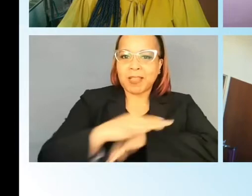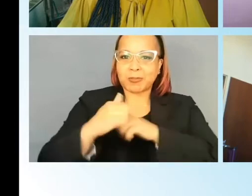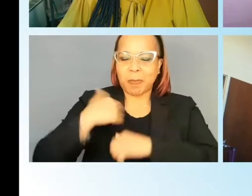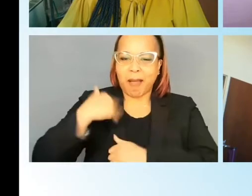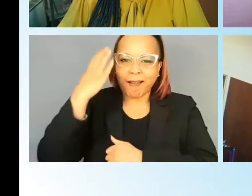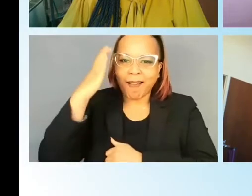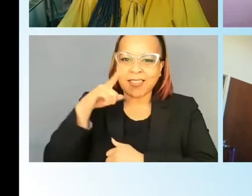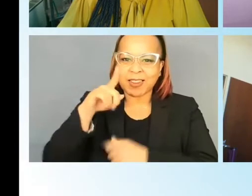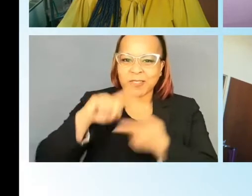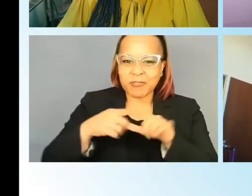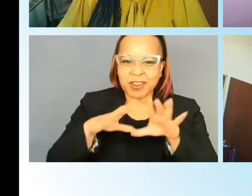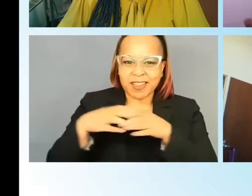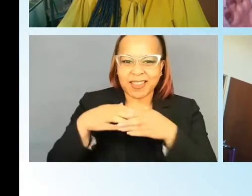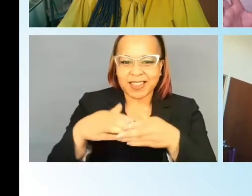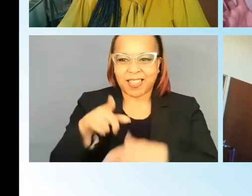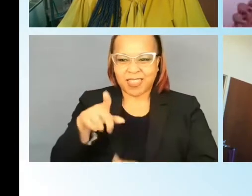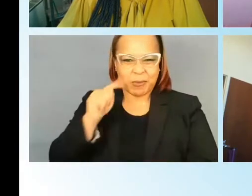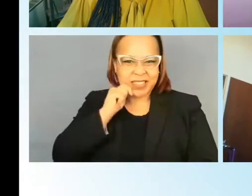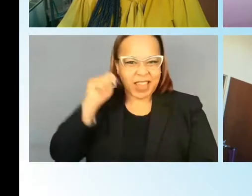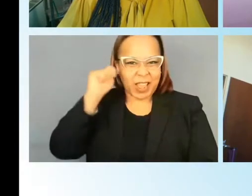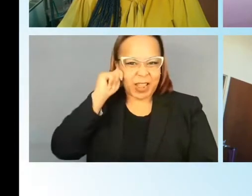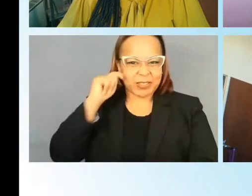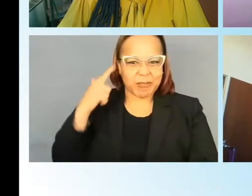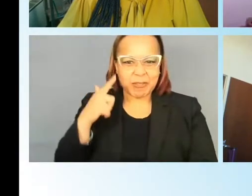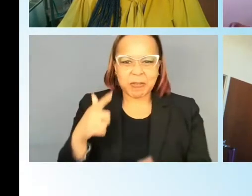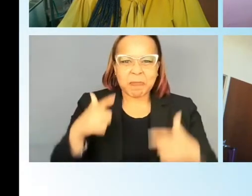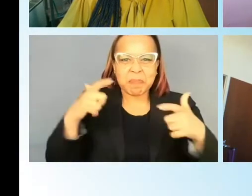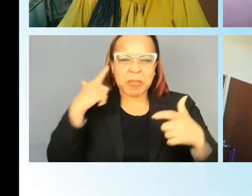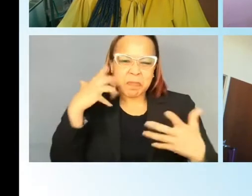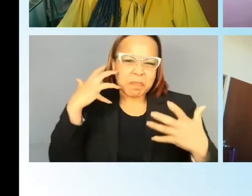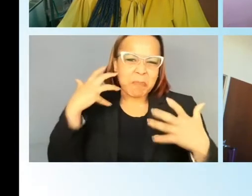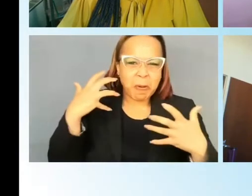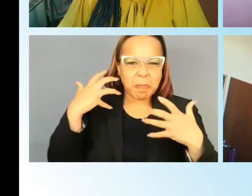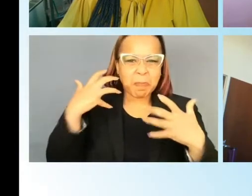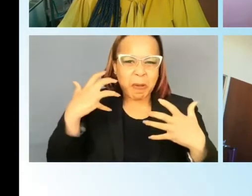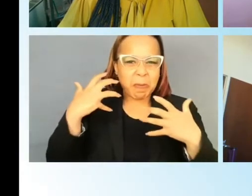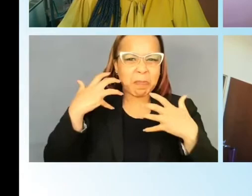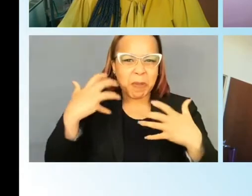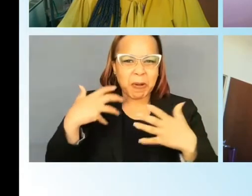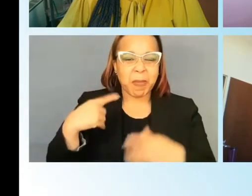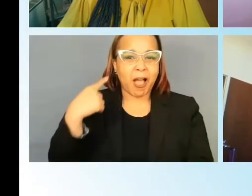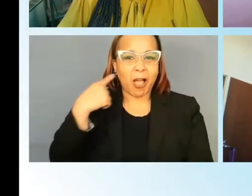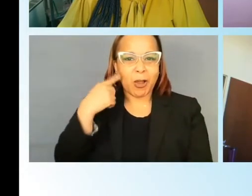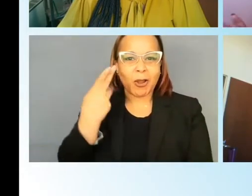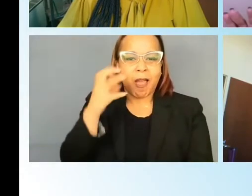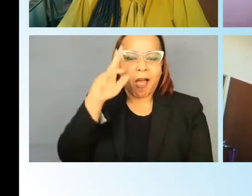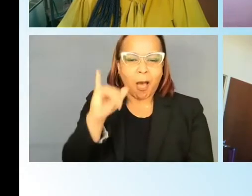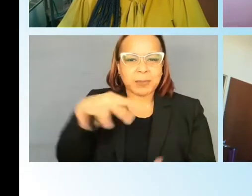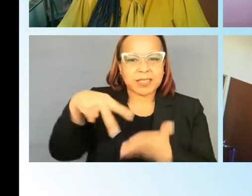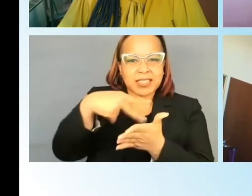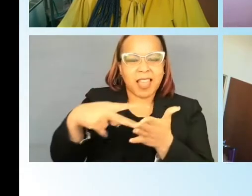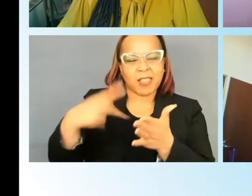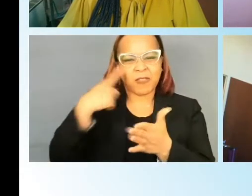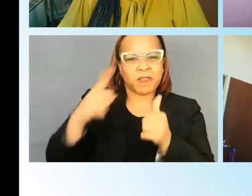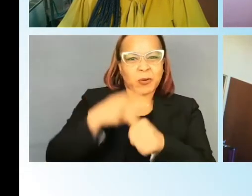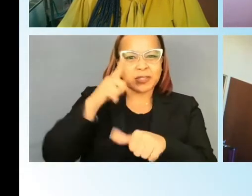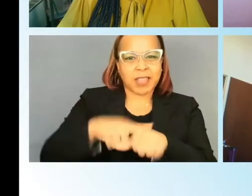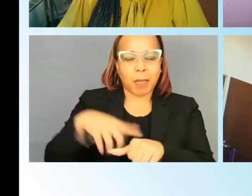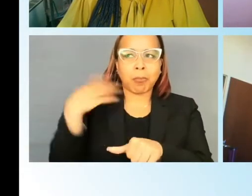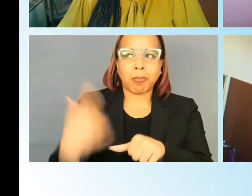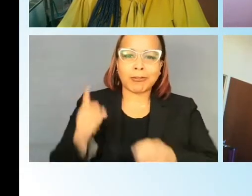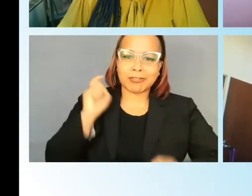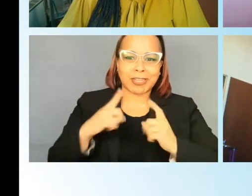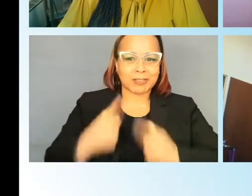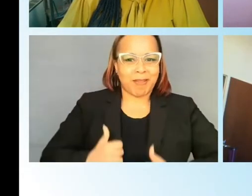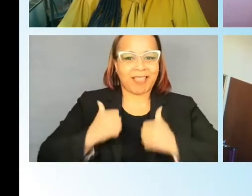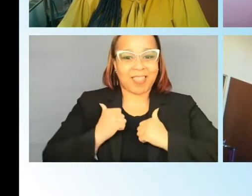friends, and they were teenagers. Big boom box, heard the Humpty dance for the first time, like totally changed my life. But